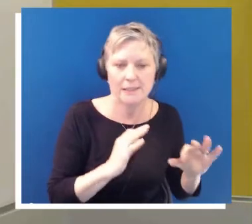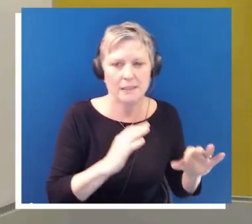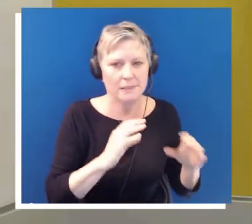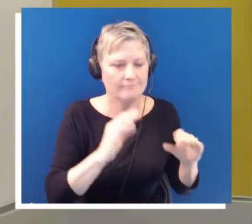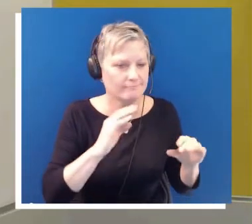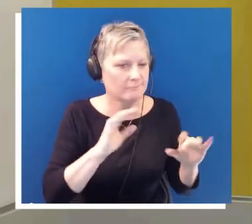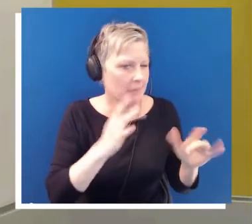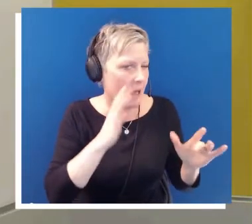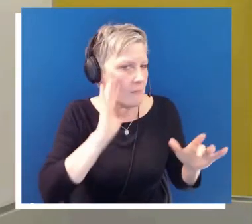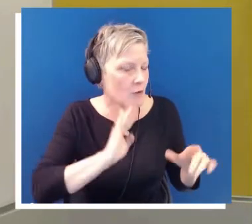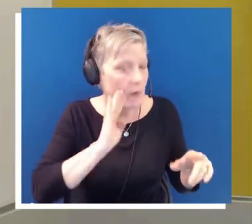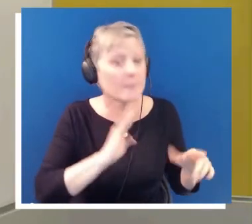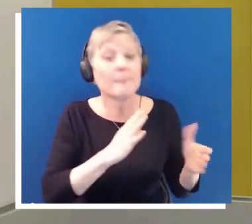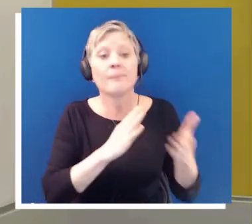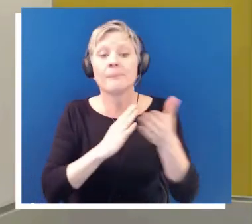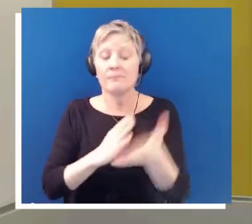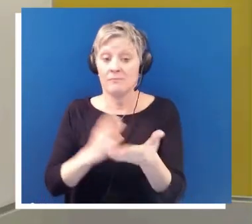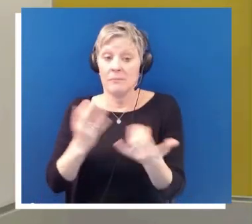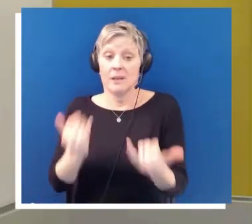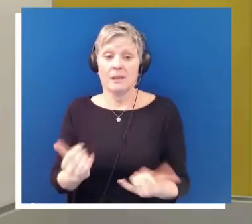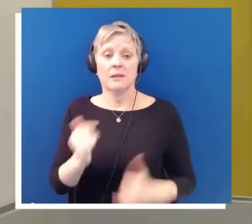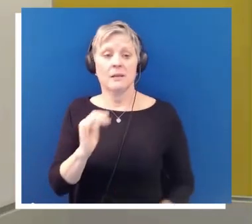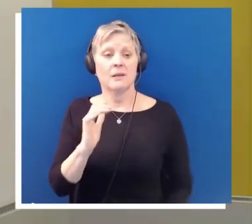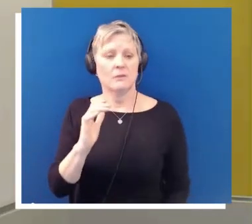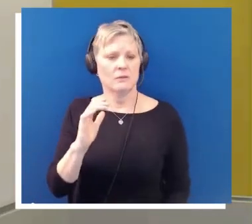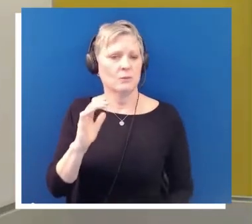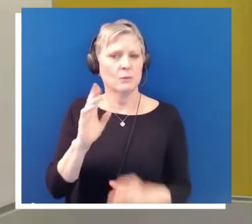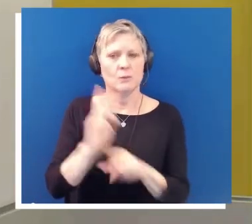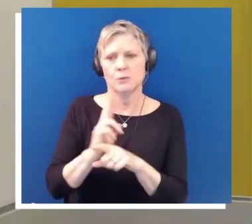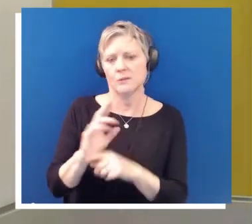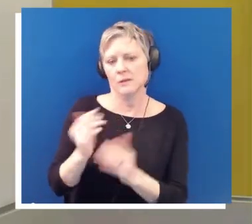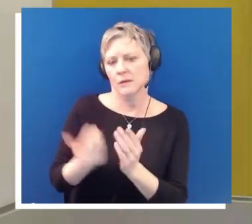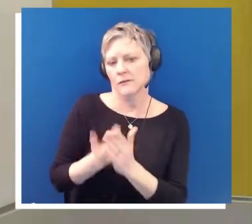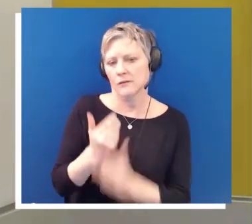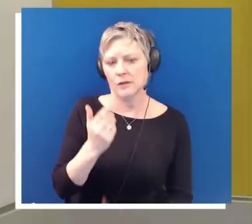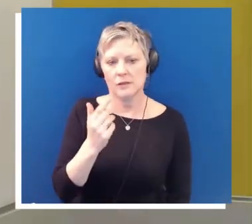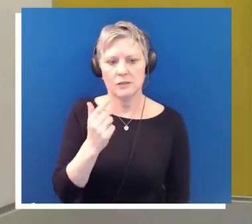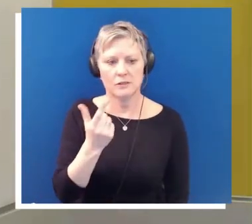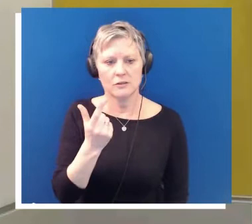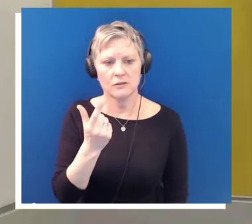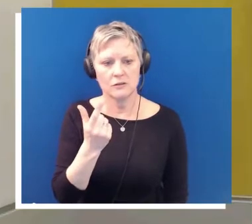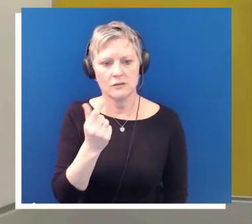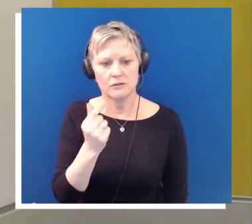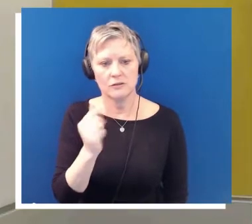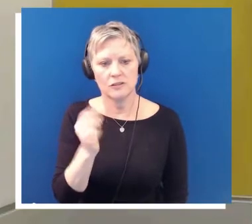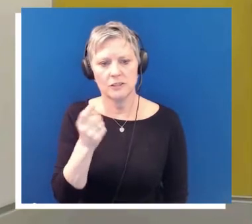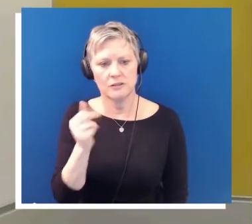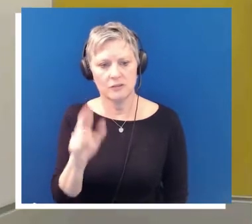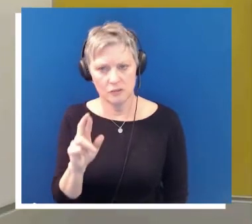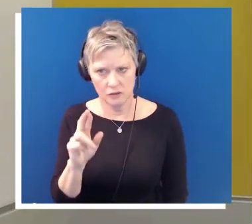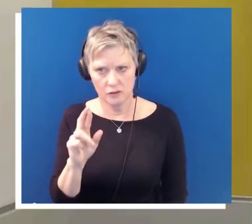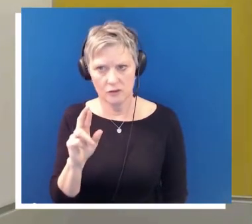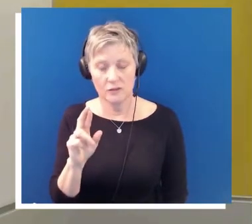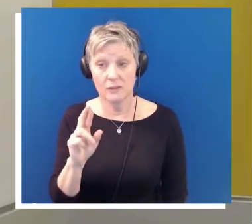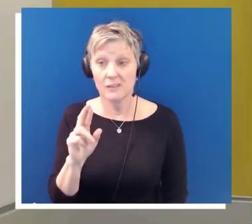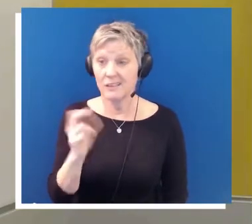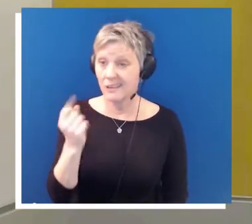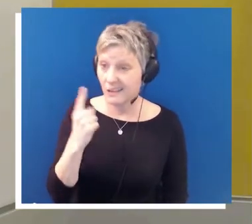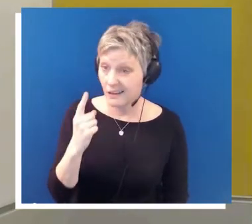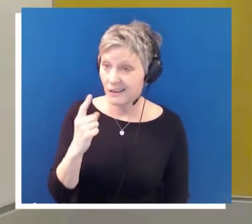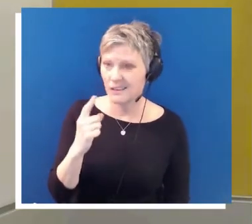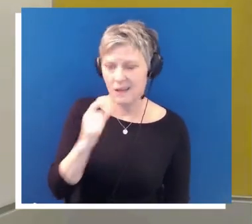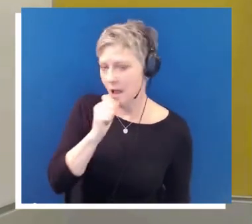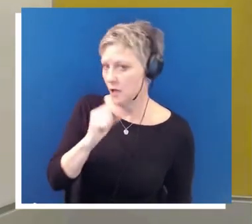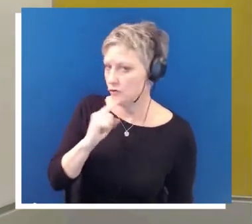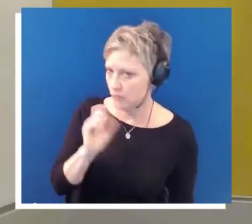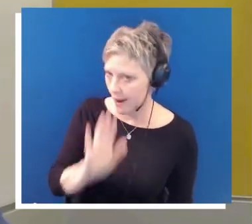ginger, and I'm actually using fresh ginger, not dried ginger. And people don't realize, but fresh ginger is actually really, really